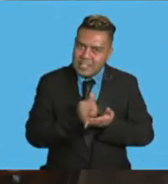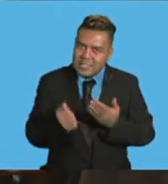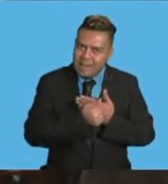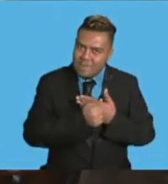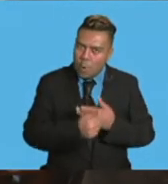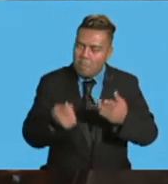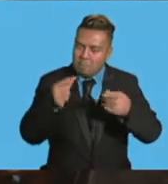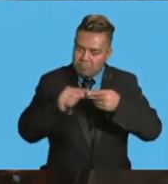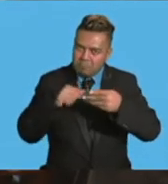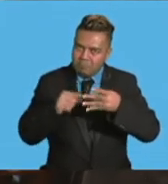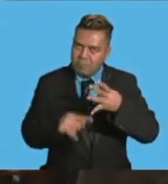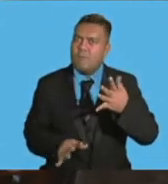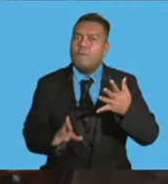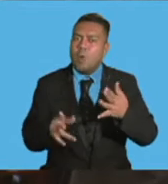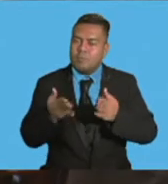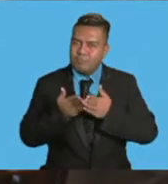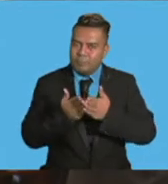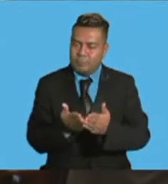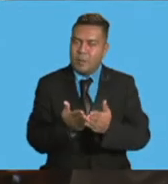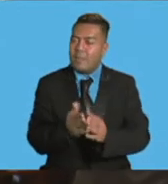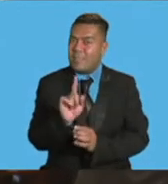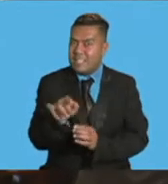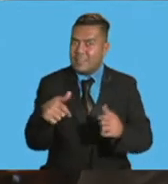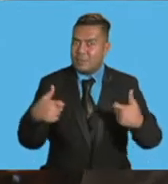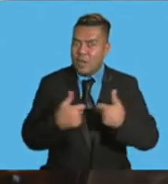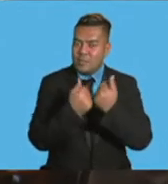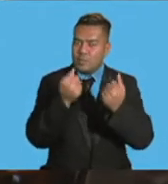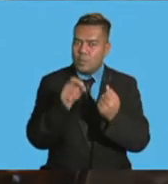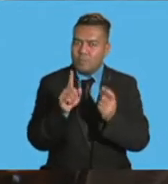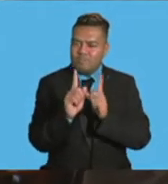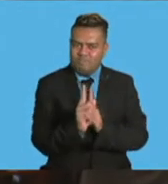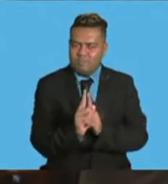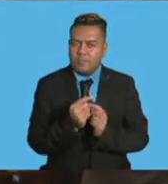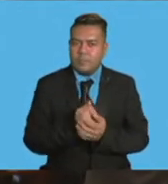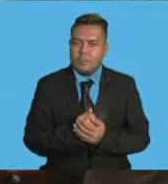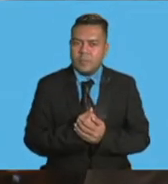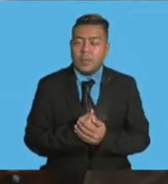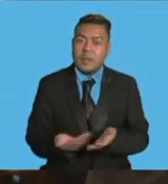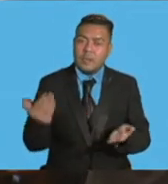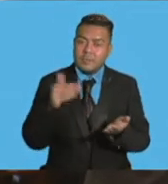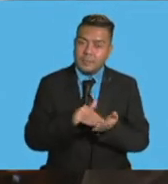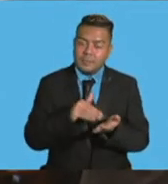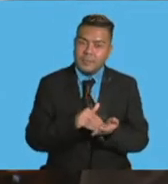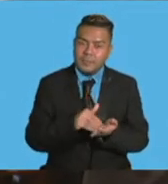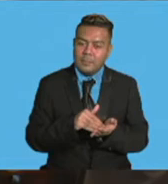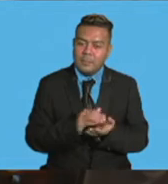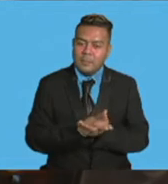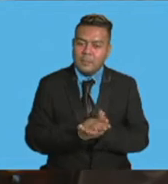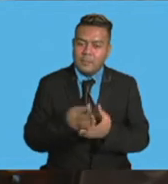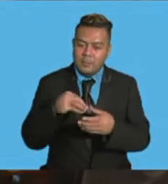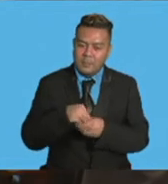meeting the standards, these are some of the challenges that we face that add to the incidences